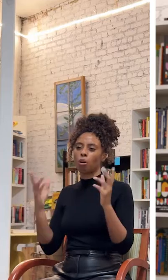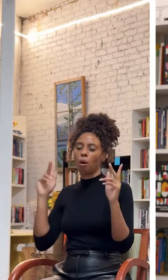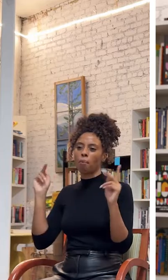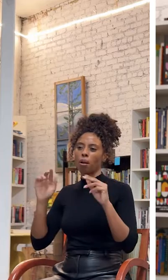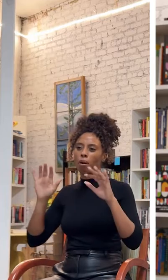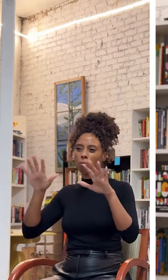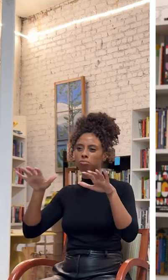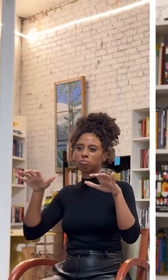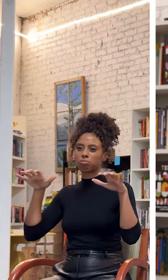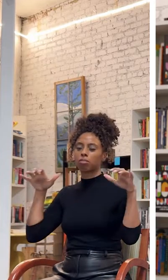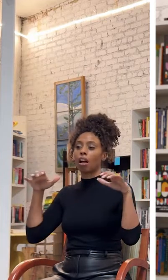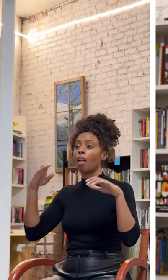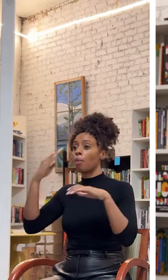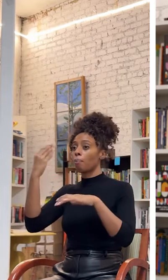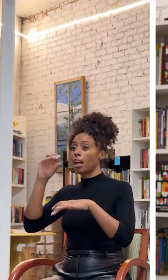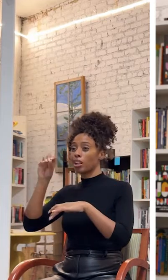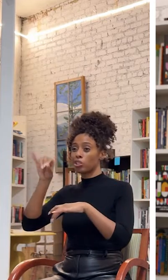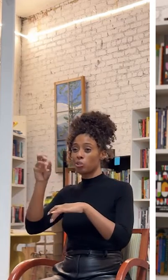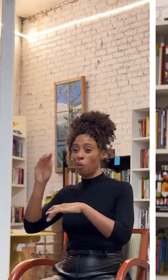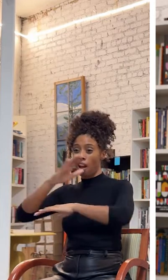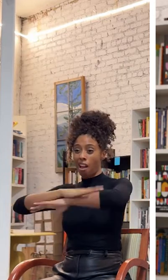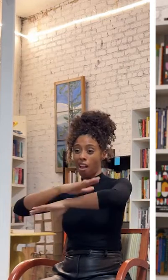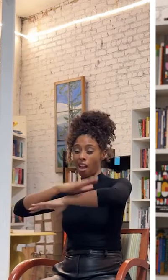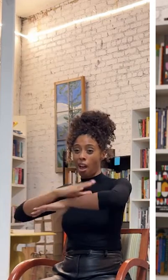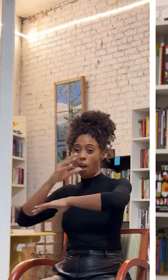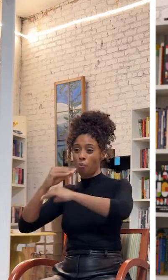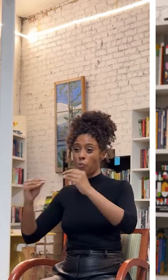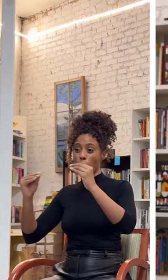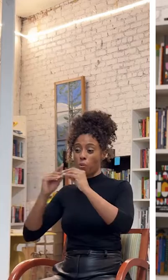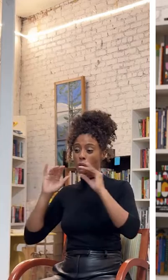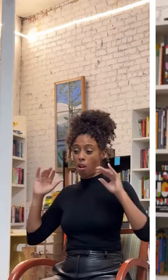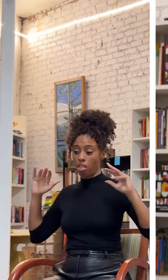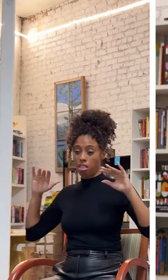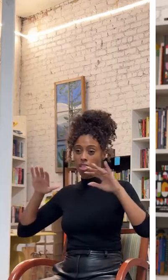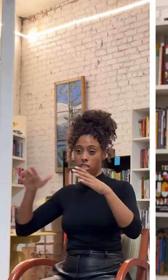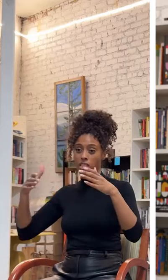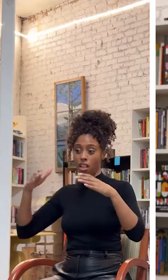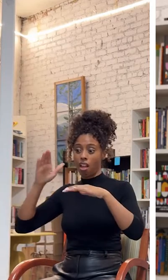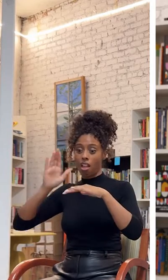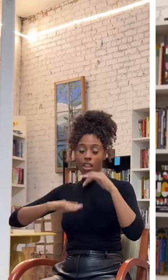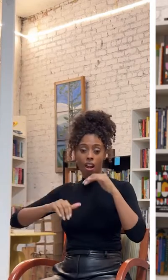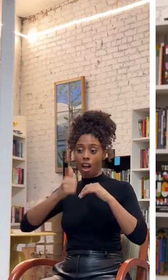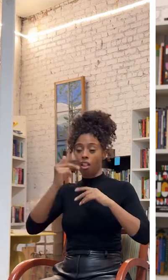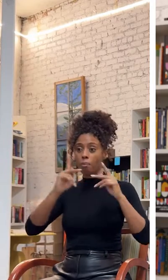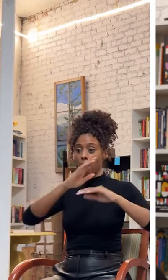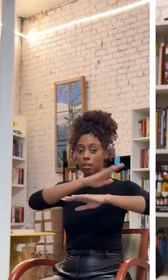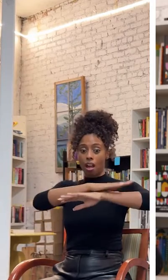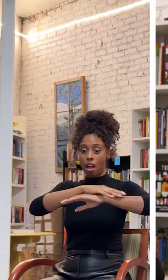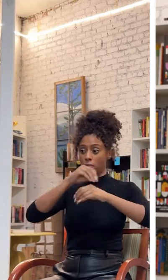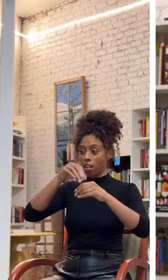joy table was more crowded than anybody else's in the area. Am I lying?